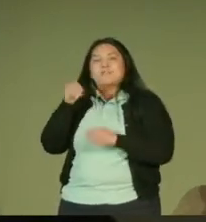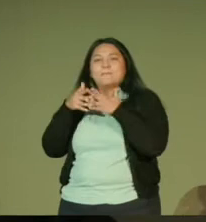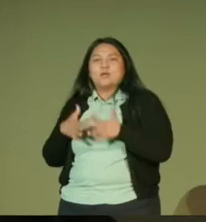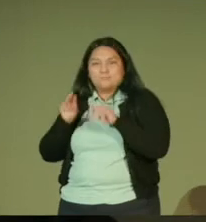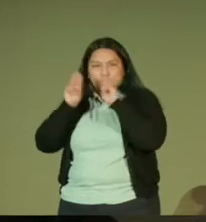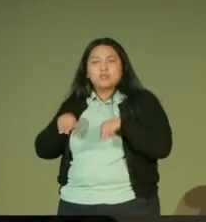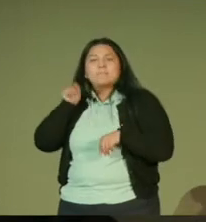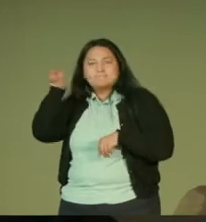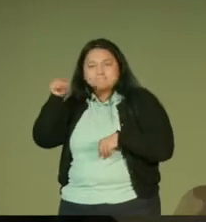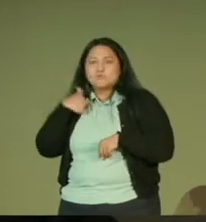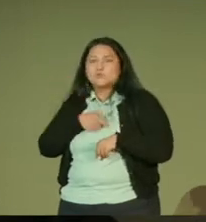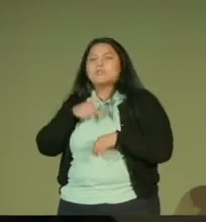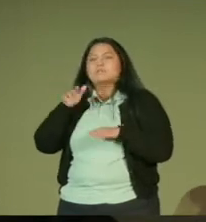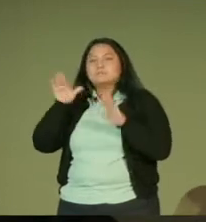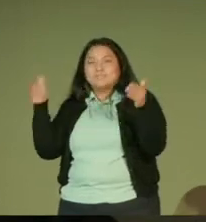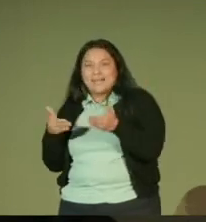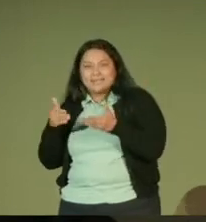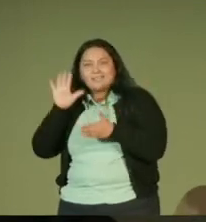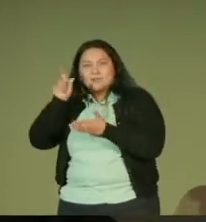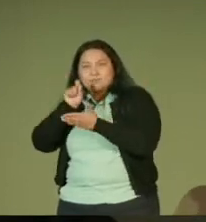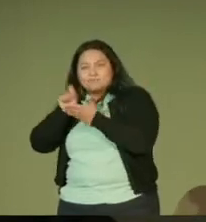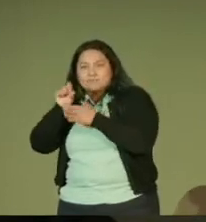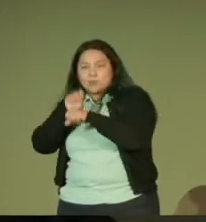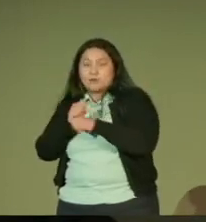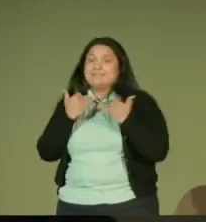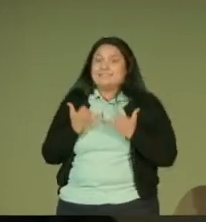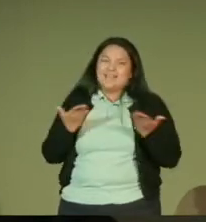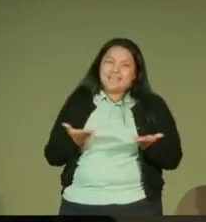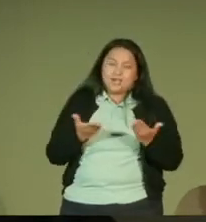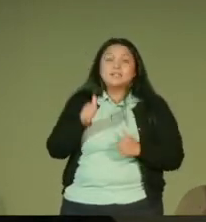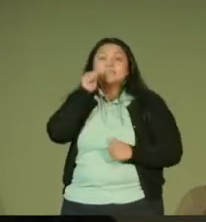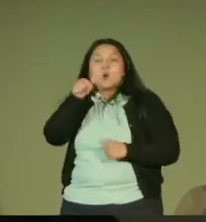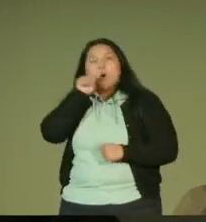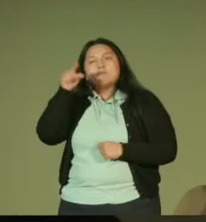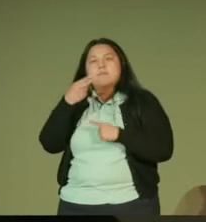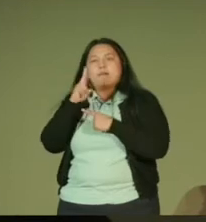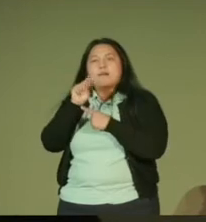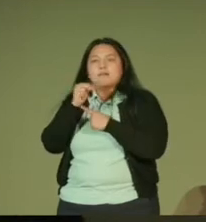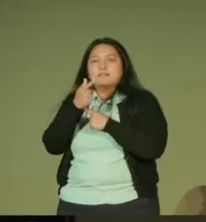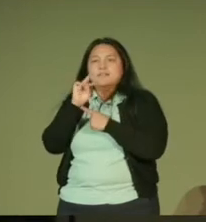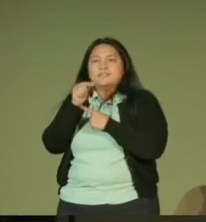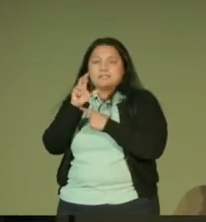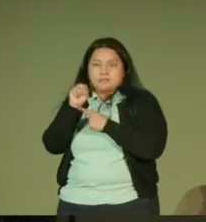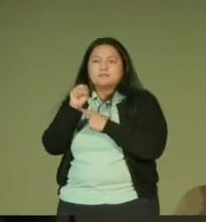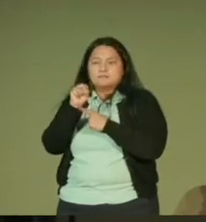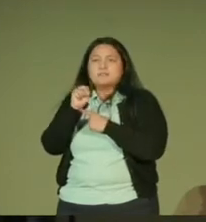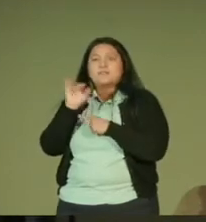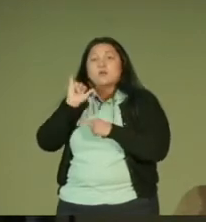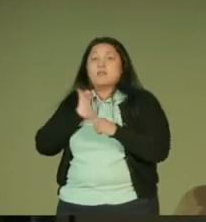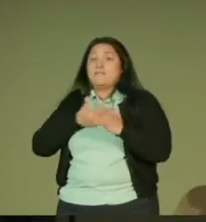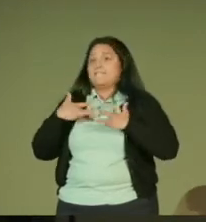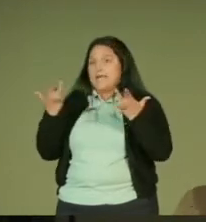we presented Warsan Shire, tonight at the Broad, and tomorrow at the Huntington. More events are available via live stream, so check